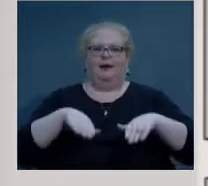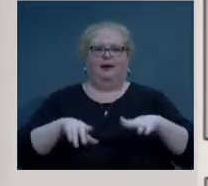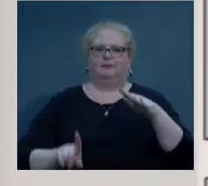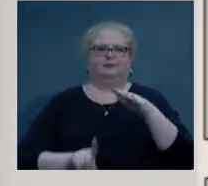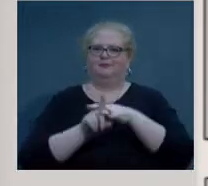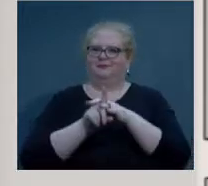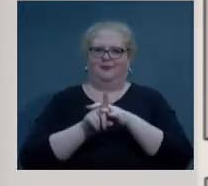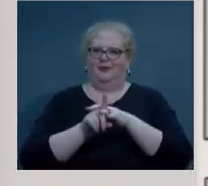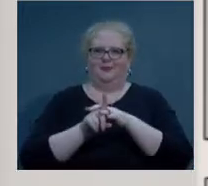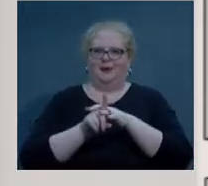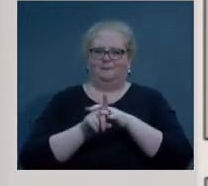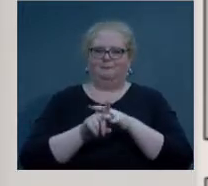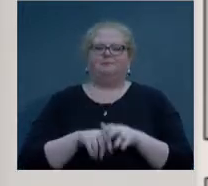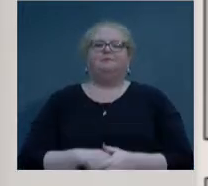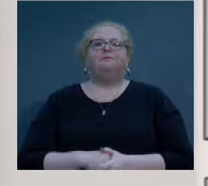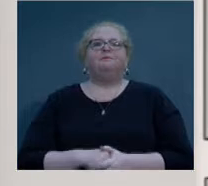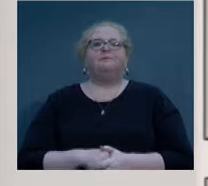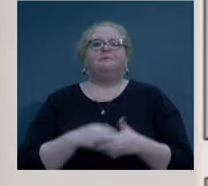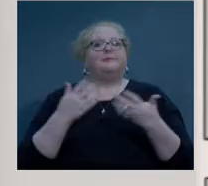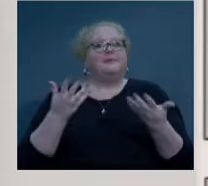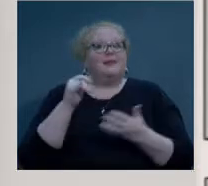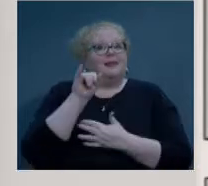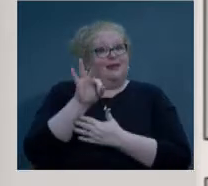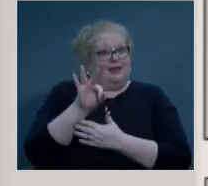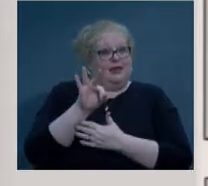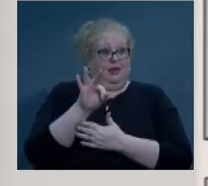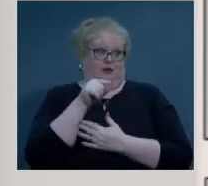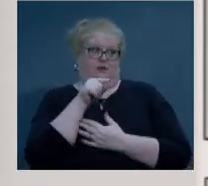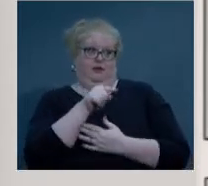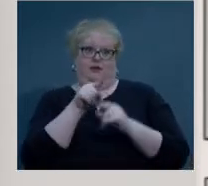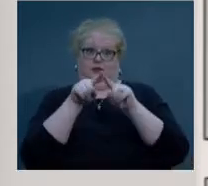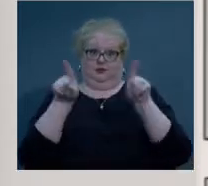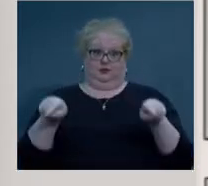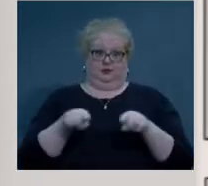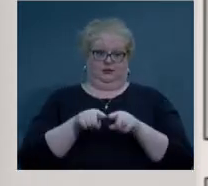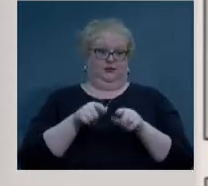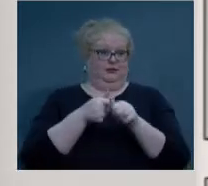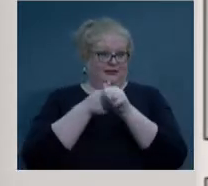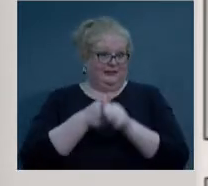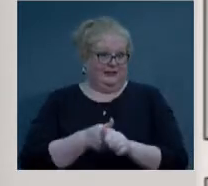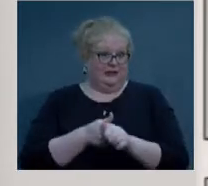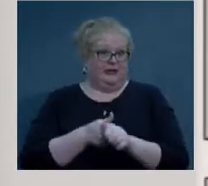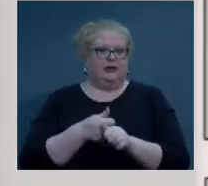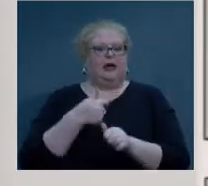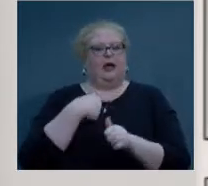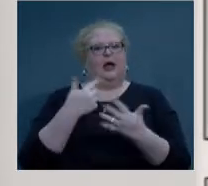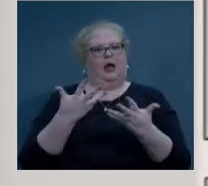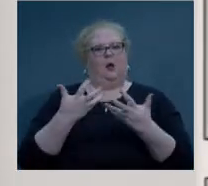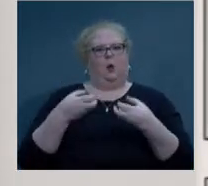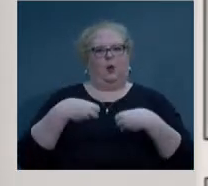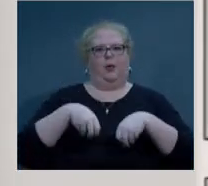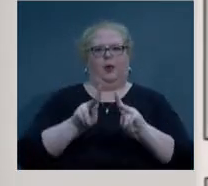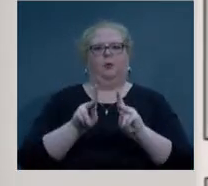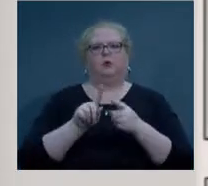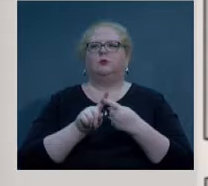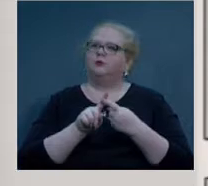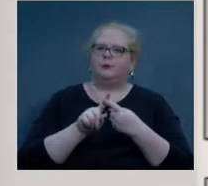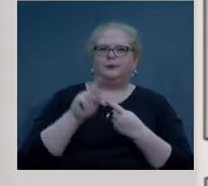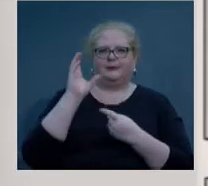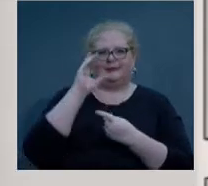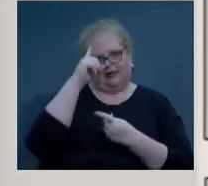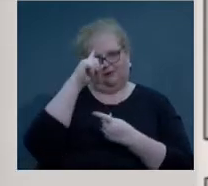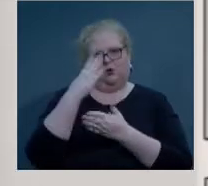not. So if it's going to stand like this, I would at least like the opportunity to seek counsel.